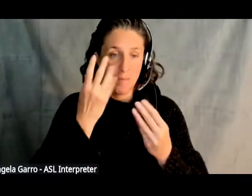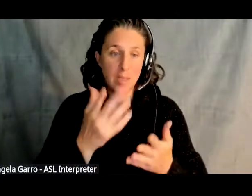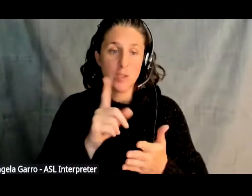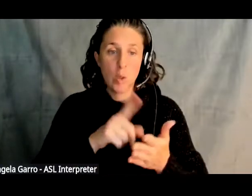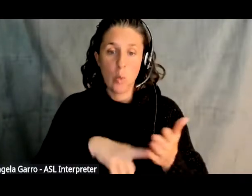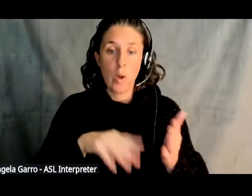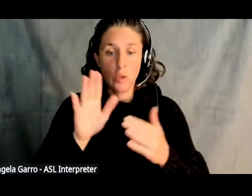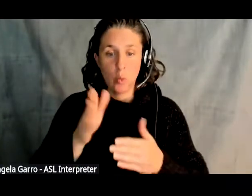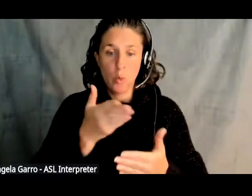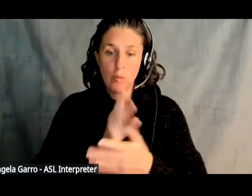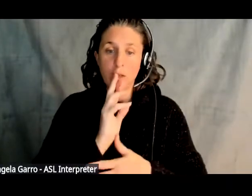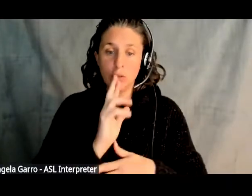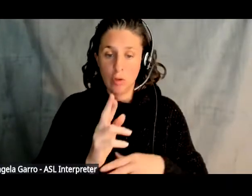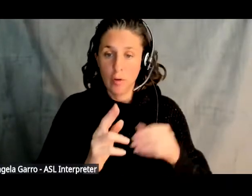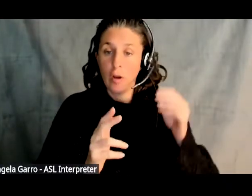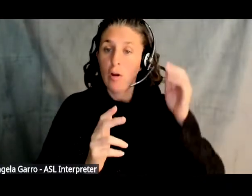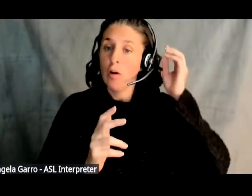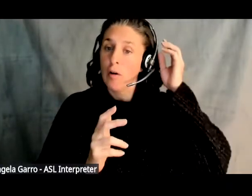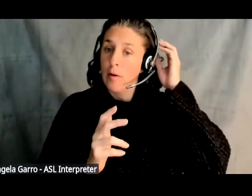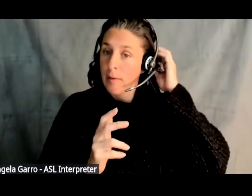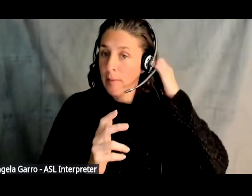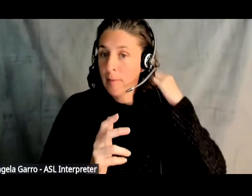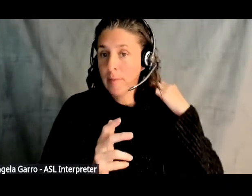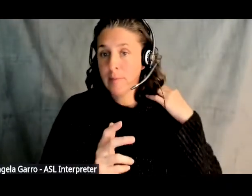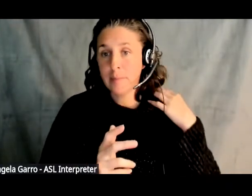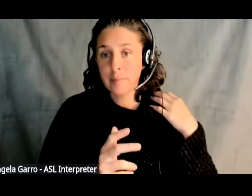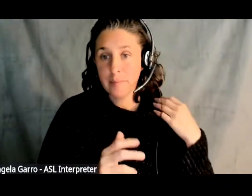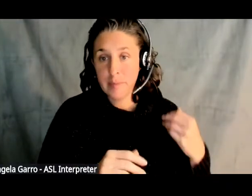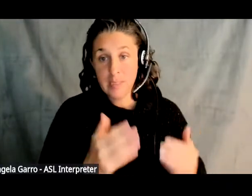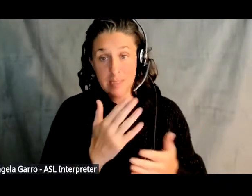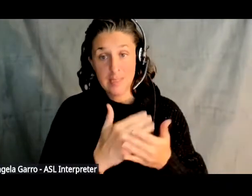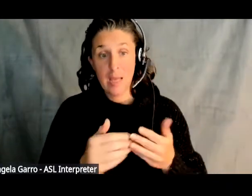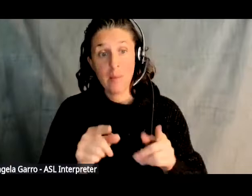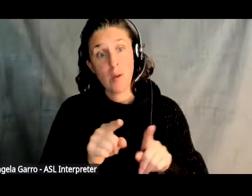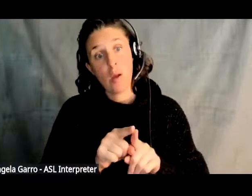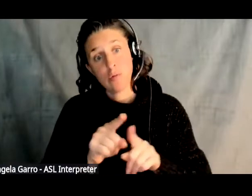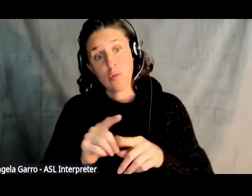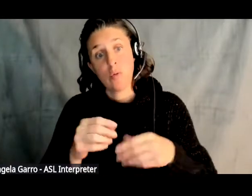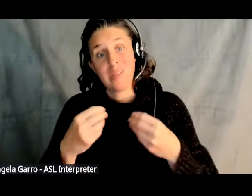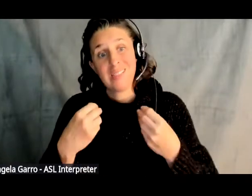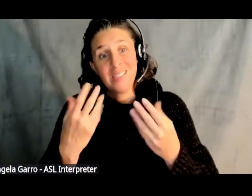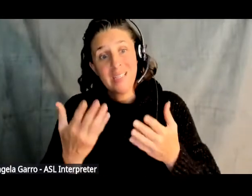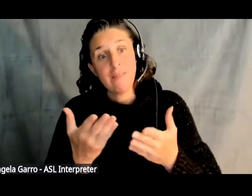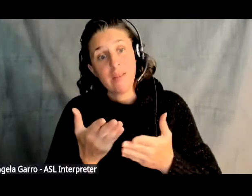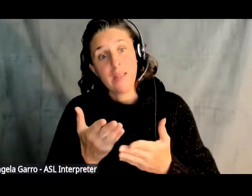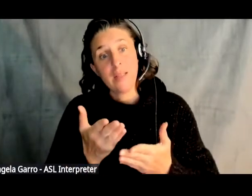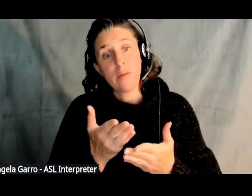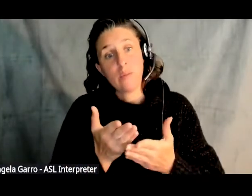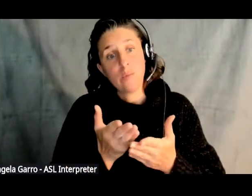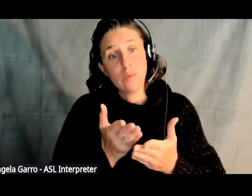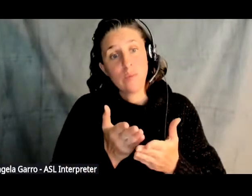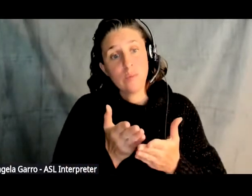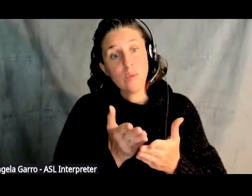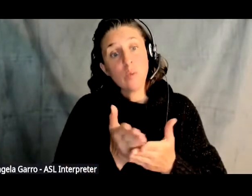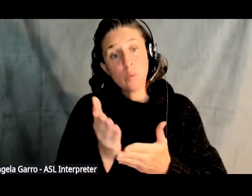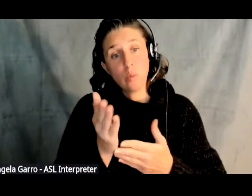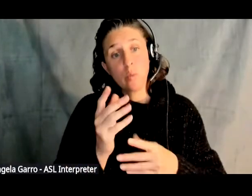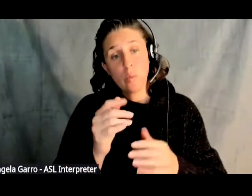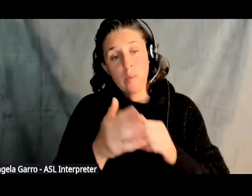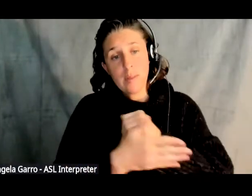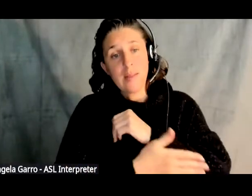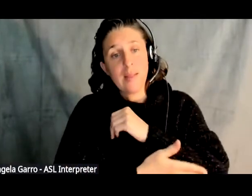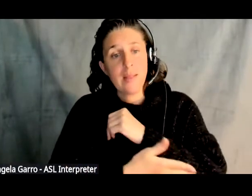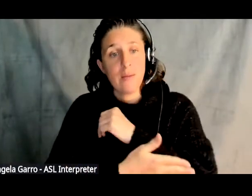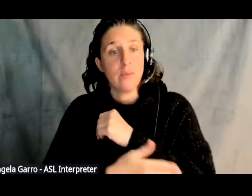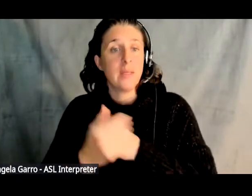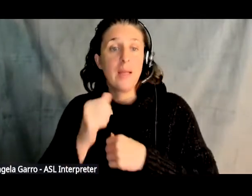are. And some of those are also done through, given out through the county. I'm not sure if